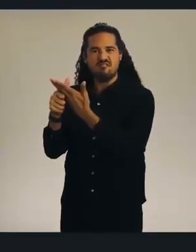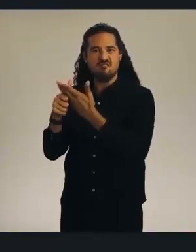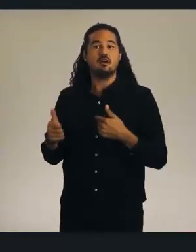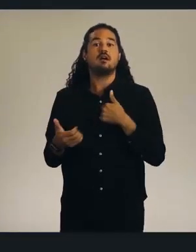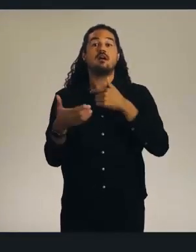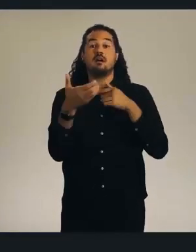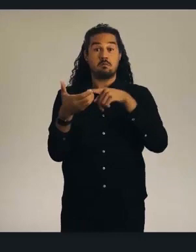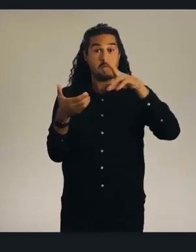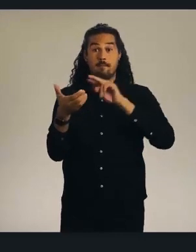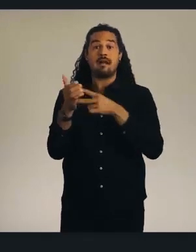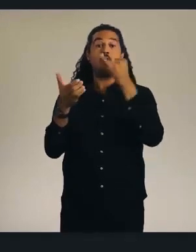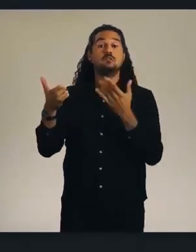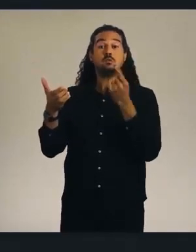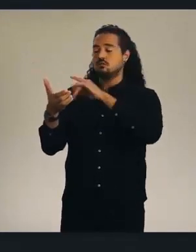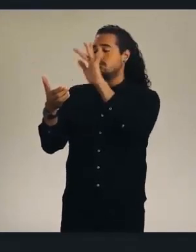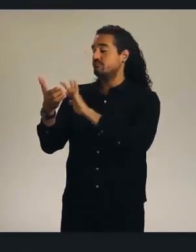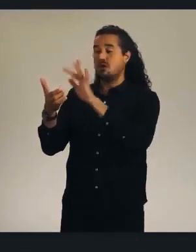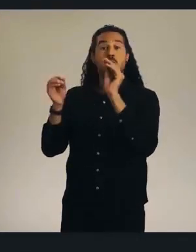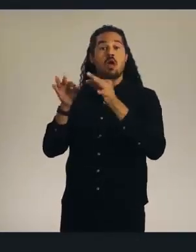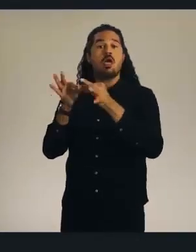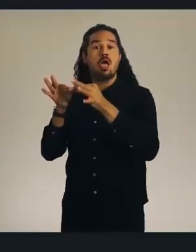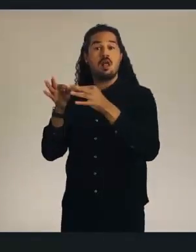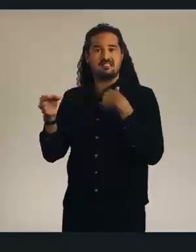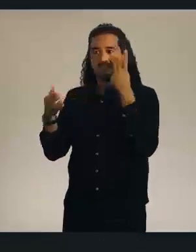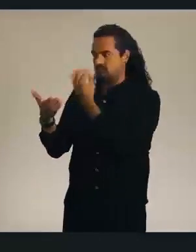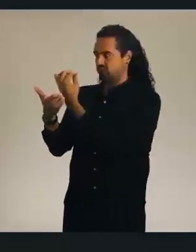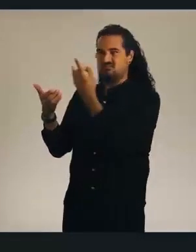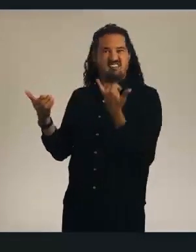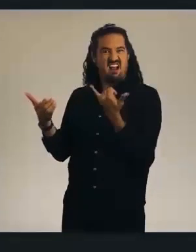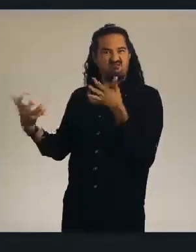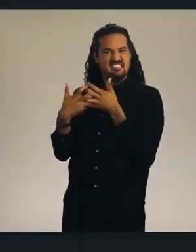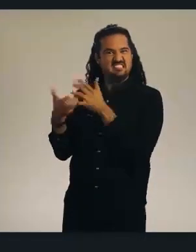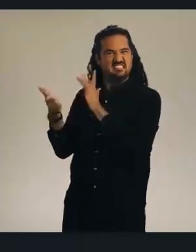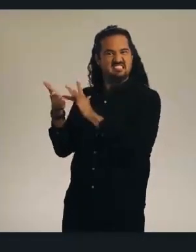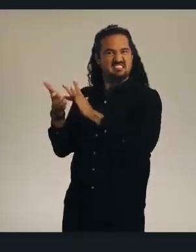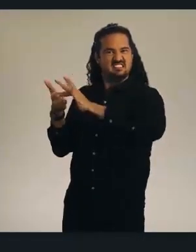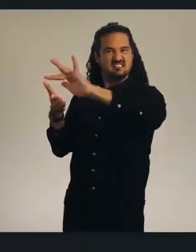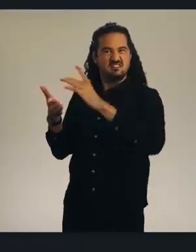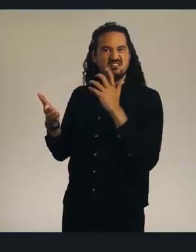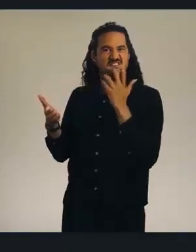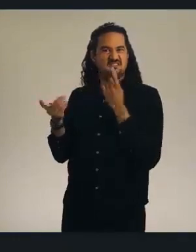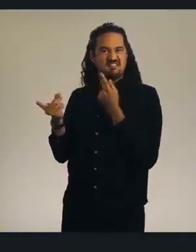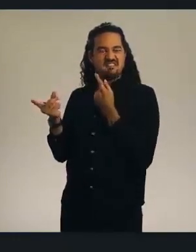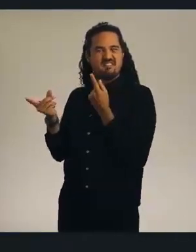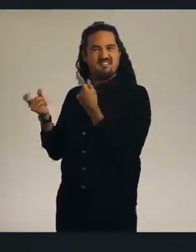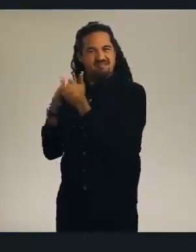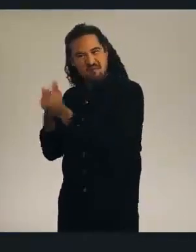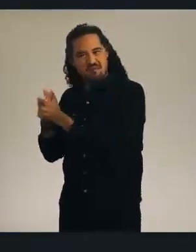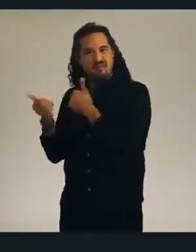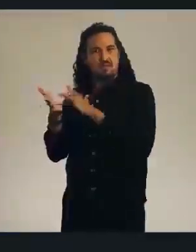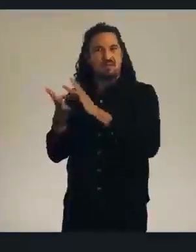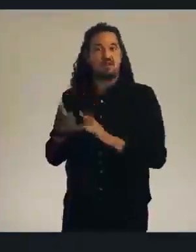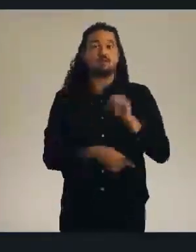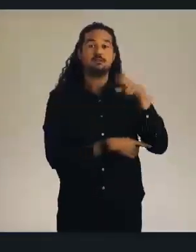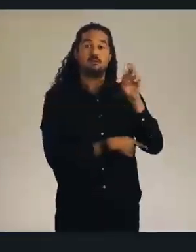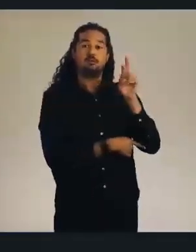that I'm actually seeing the pixels move in real time. There's absolutely no lag. Super Retina XDR display allows the gamers to see further into the distance